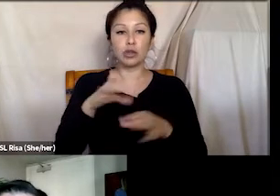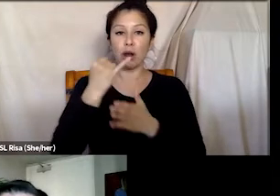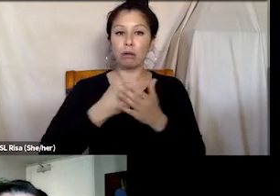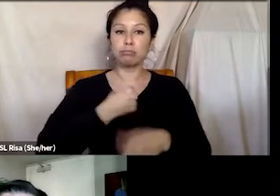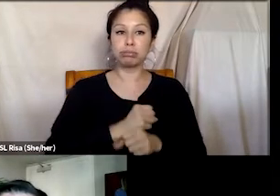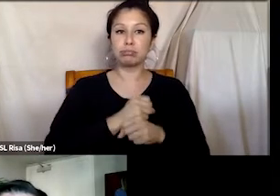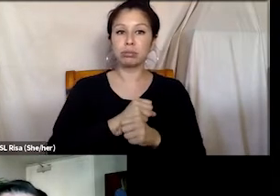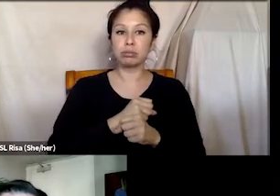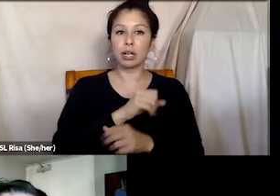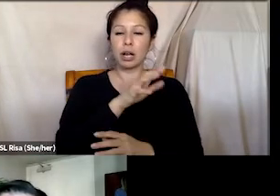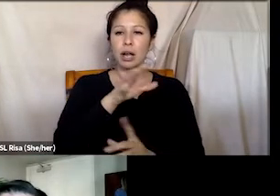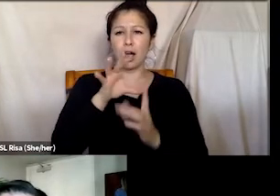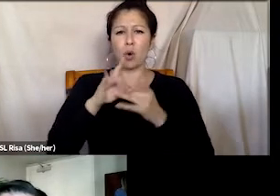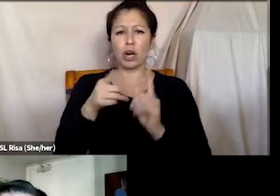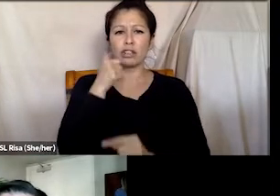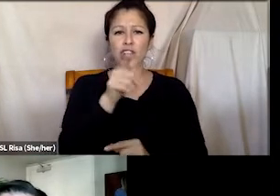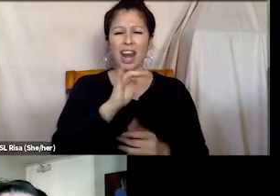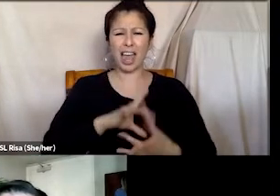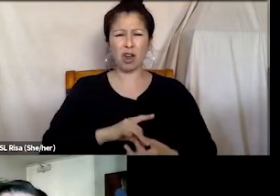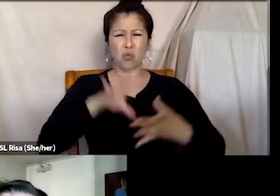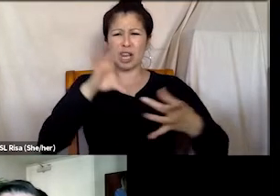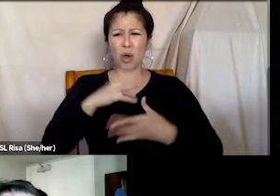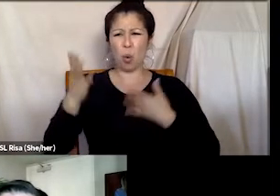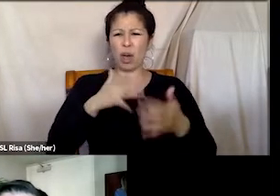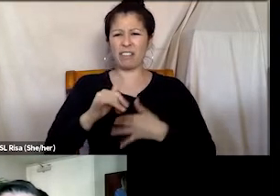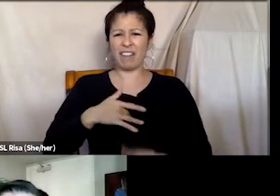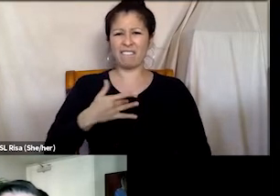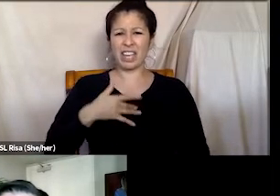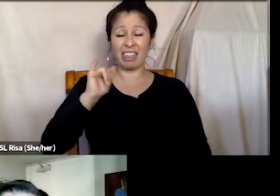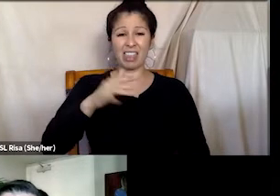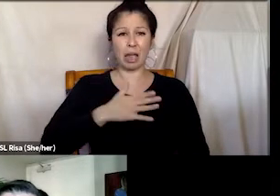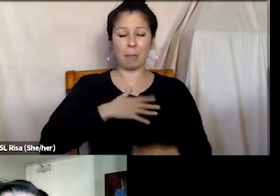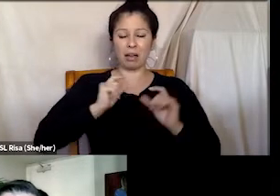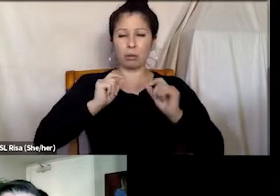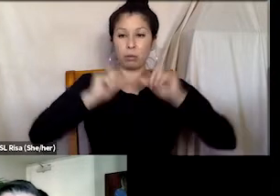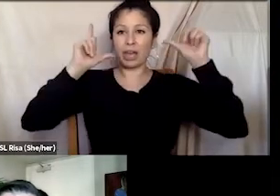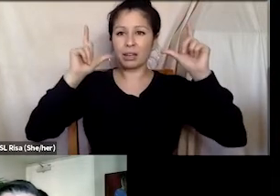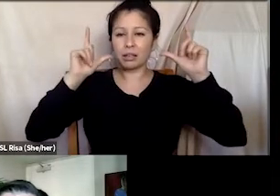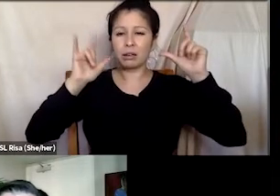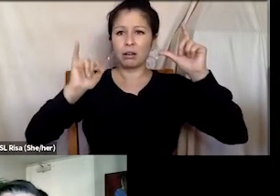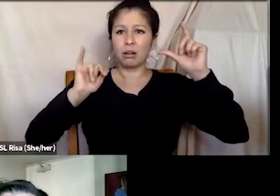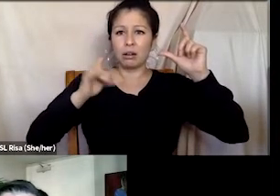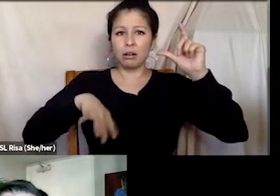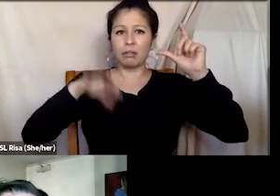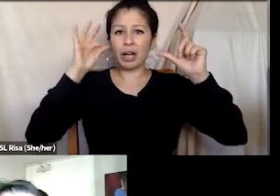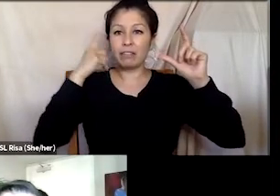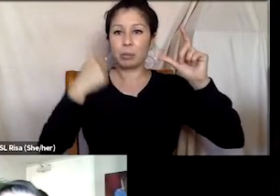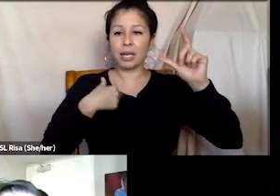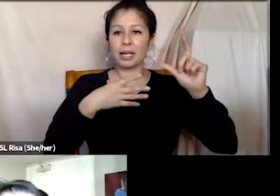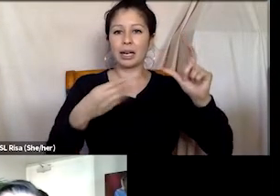artwork around her to just kind of release whatever that was, this was my awakening for me. Okay.